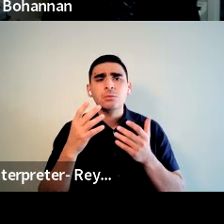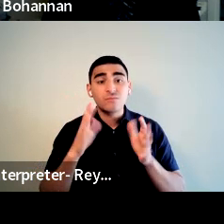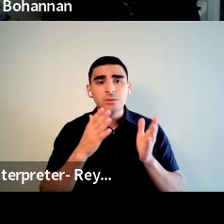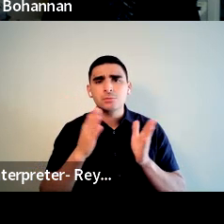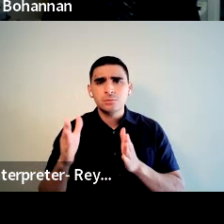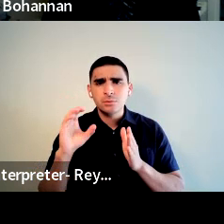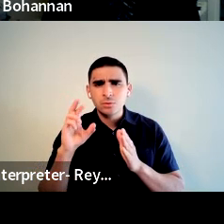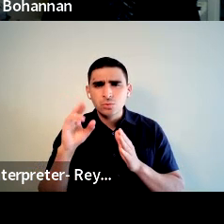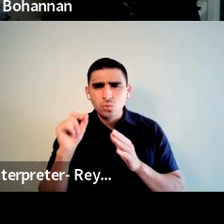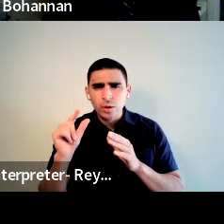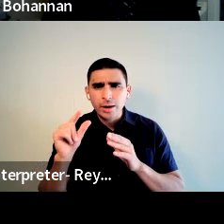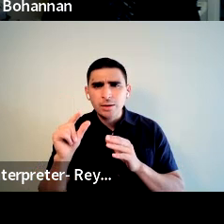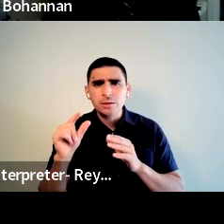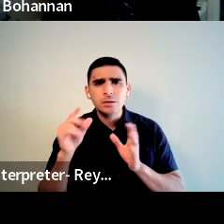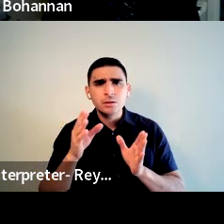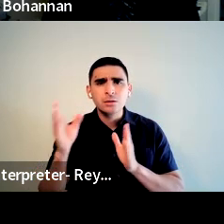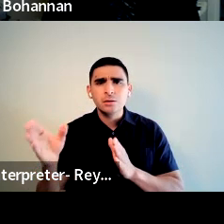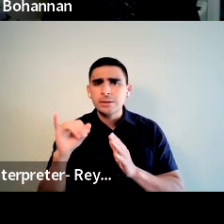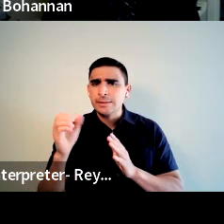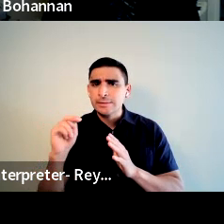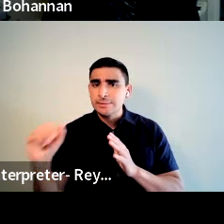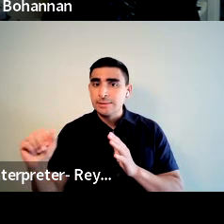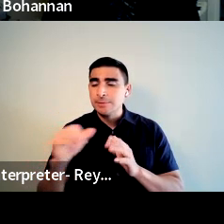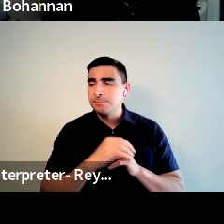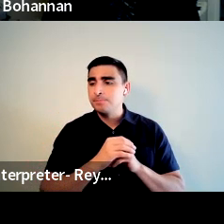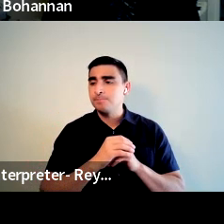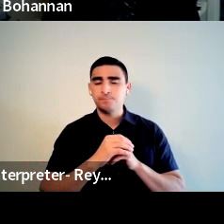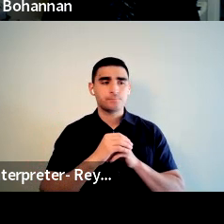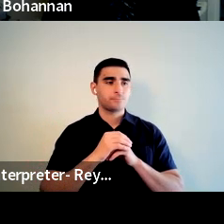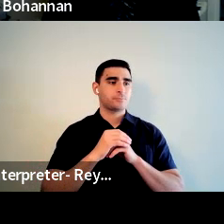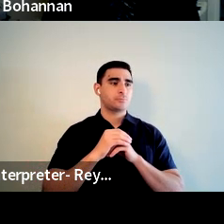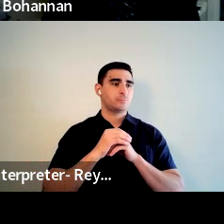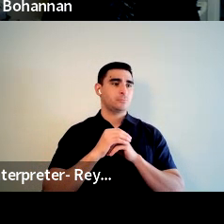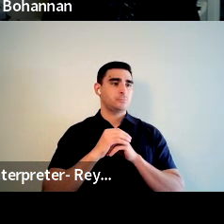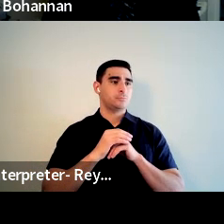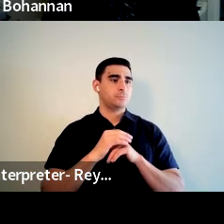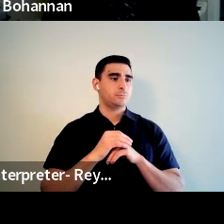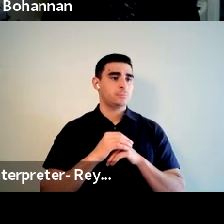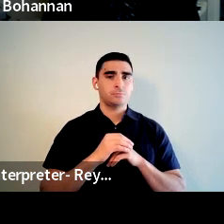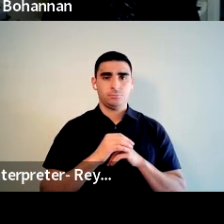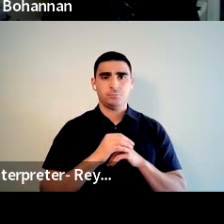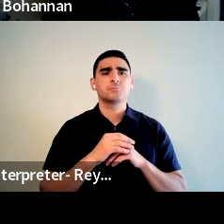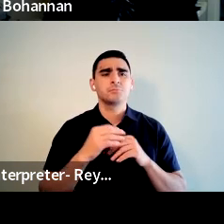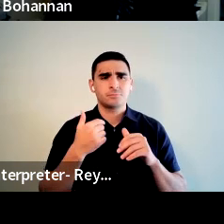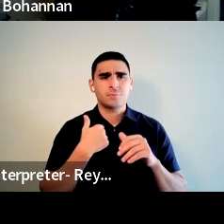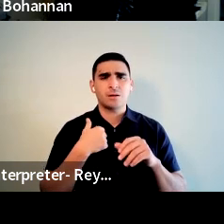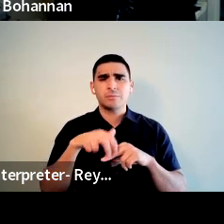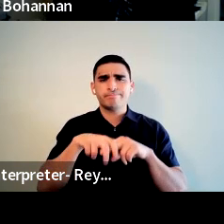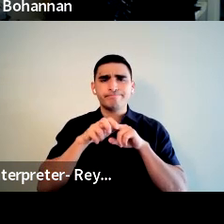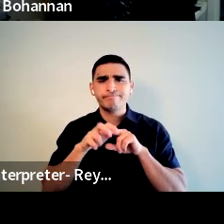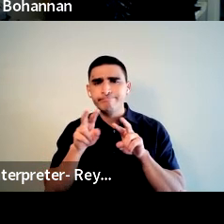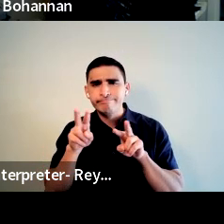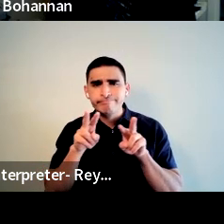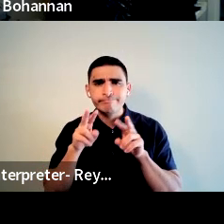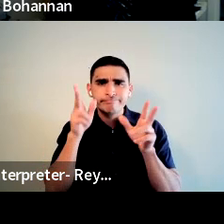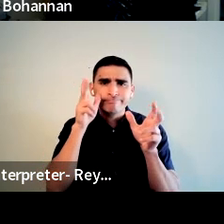Craig, if I'm reading that right, and then maybe Jenna. Yeah, so, I've been sitting back listening to these sessions. Haven't